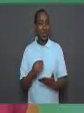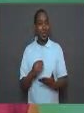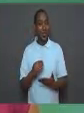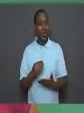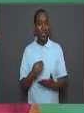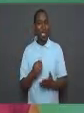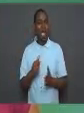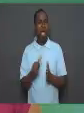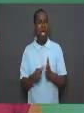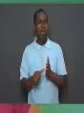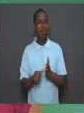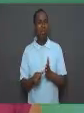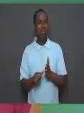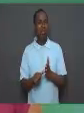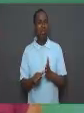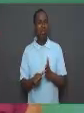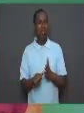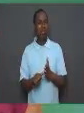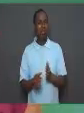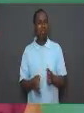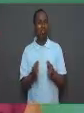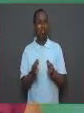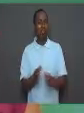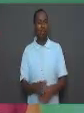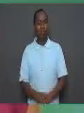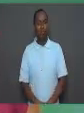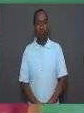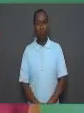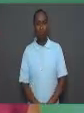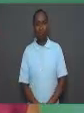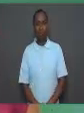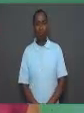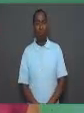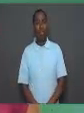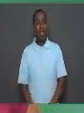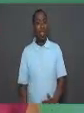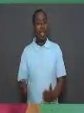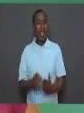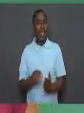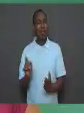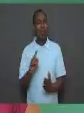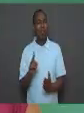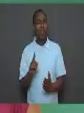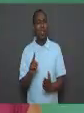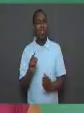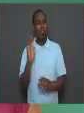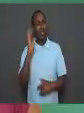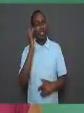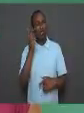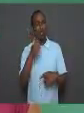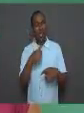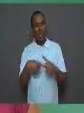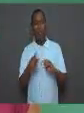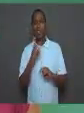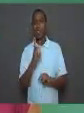amoebic dysentery. We will talk about what causes the disease, how